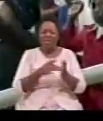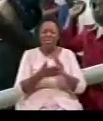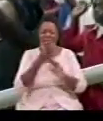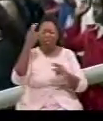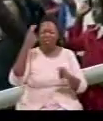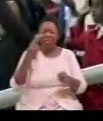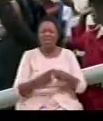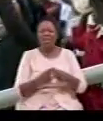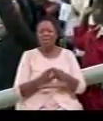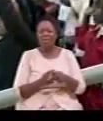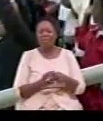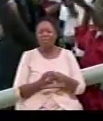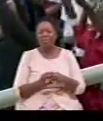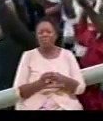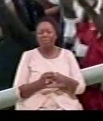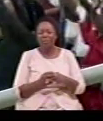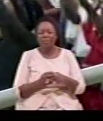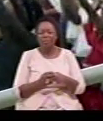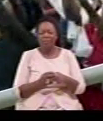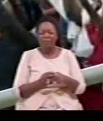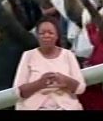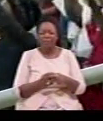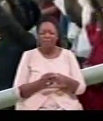Jesus' name.